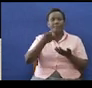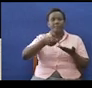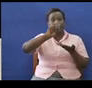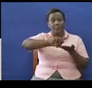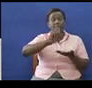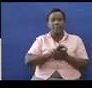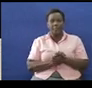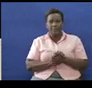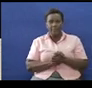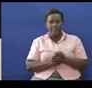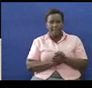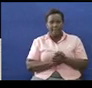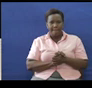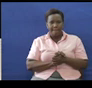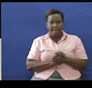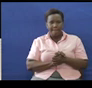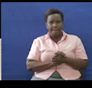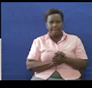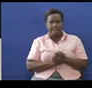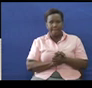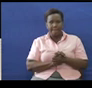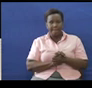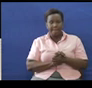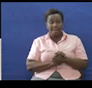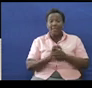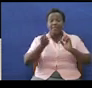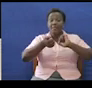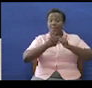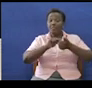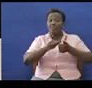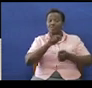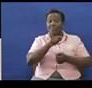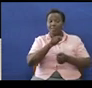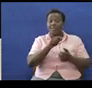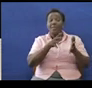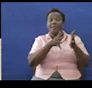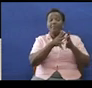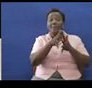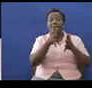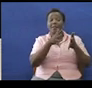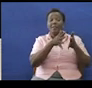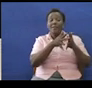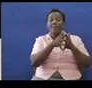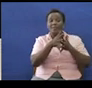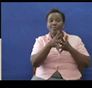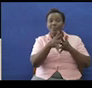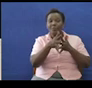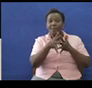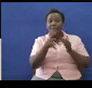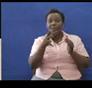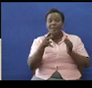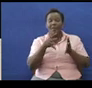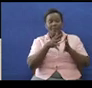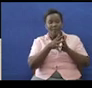In addition to that, we say that this mostly is noted. This problem is